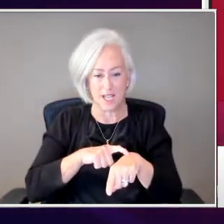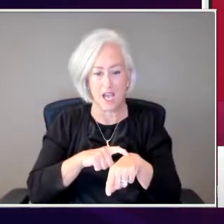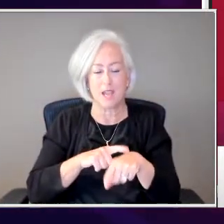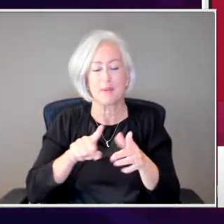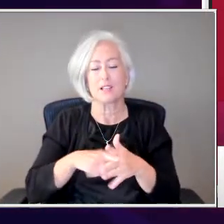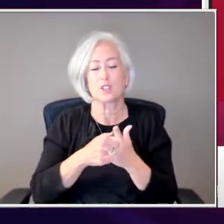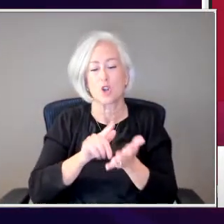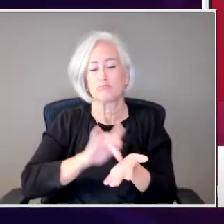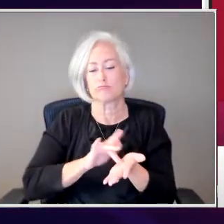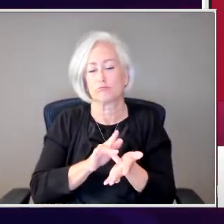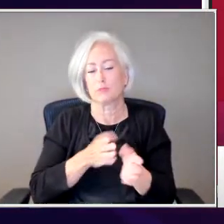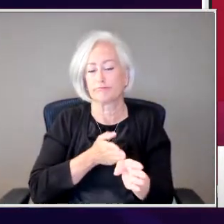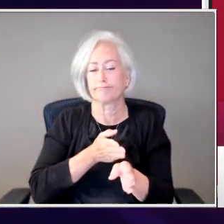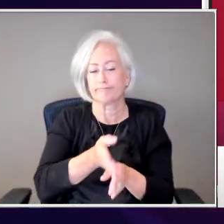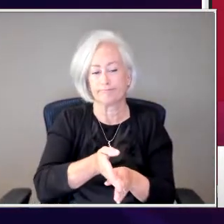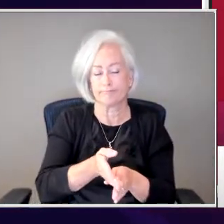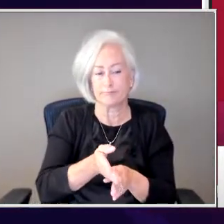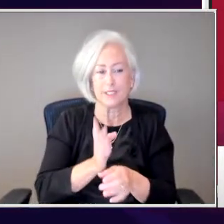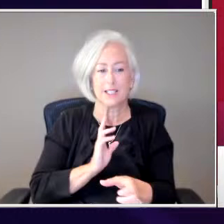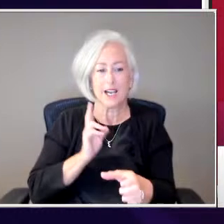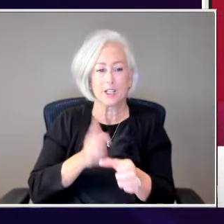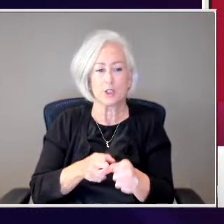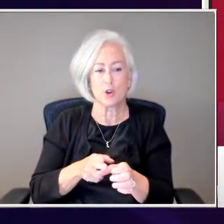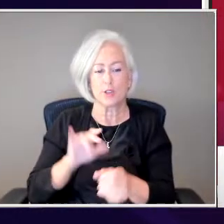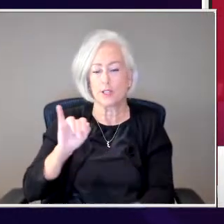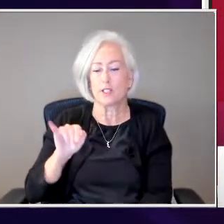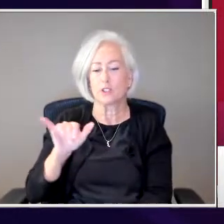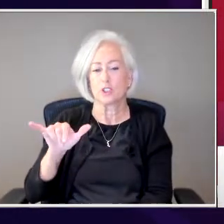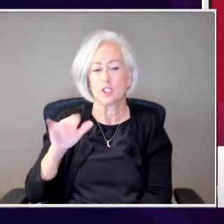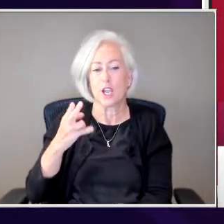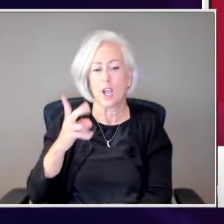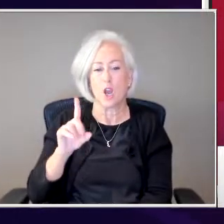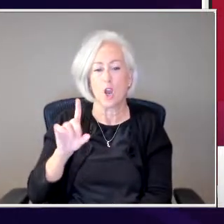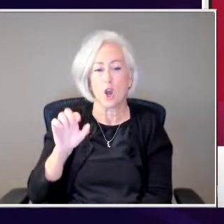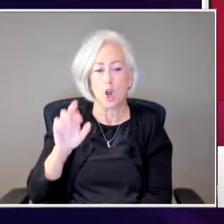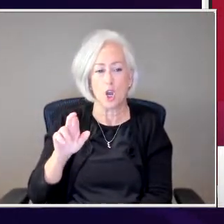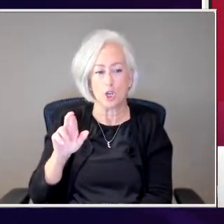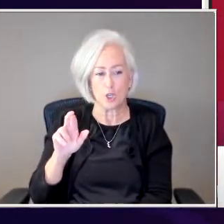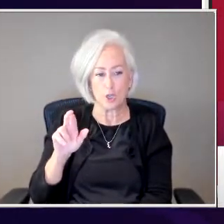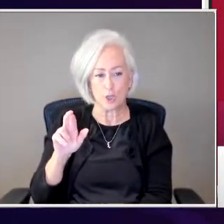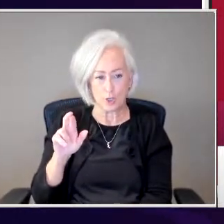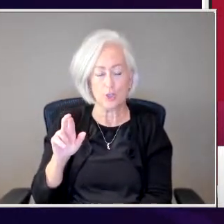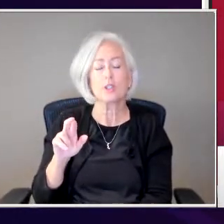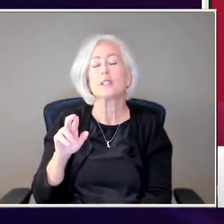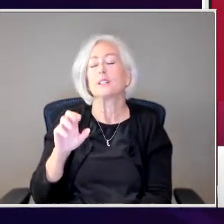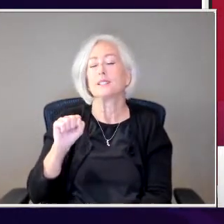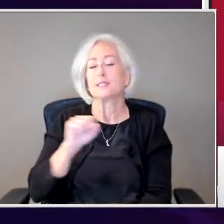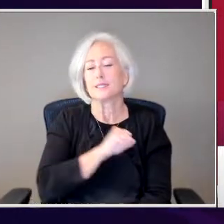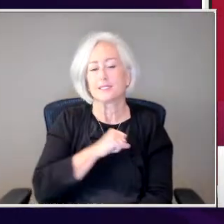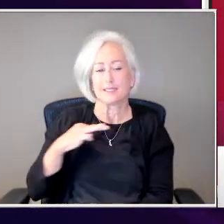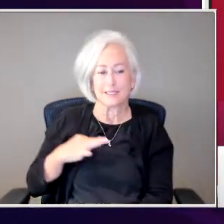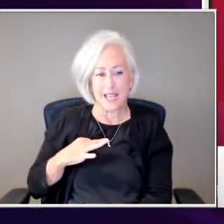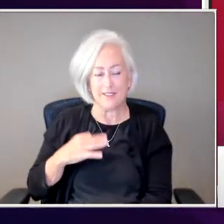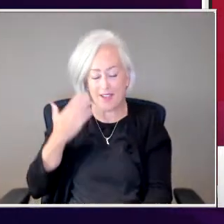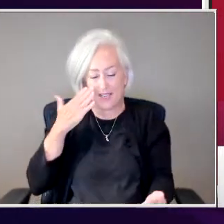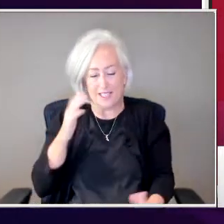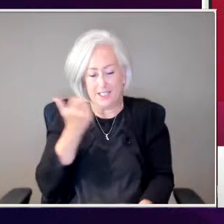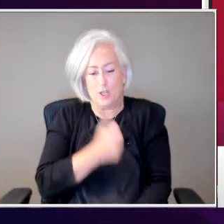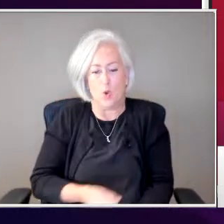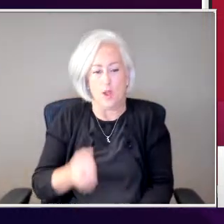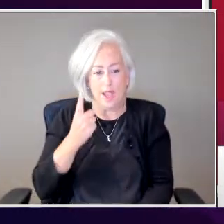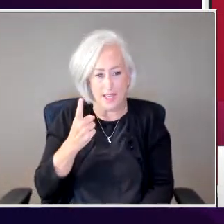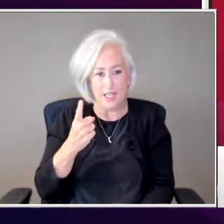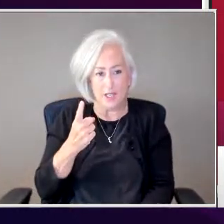the Jayhawker MD yearbook staff because I didn't know a soul up here. I thought I was going to go to a different med school, and I changed it to